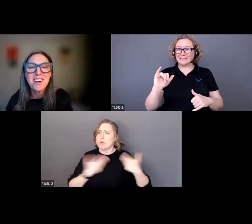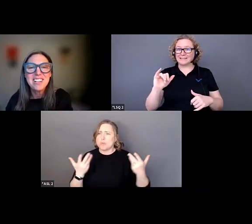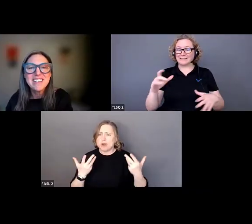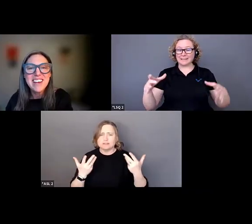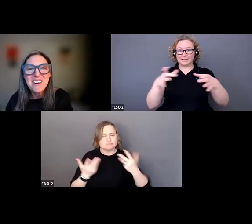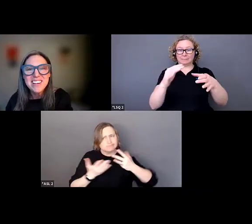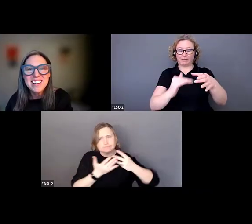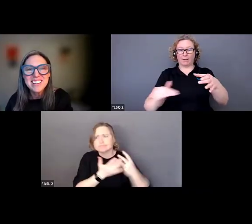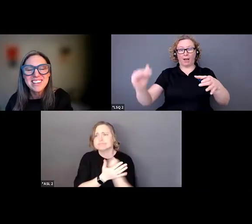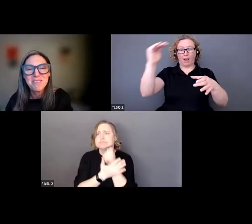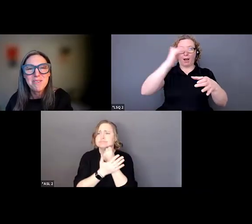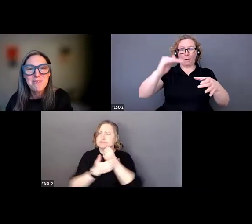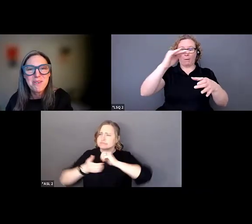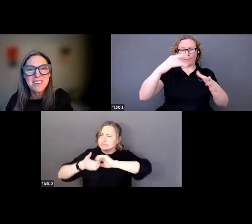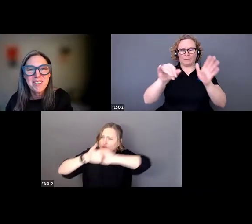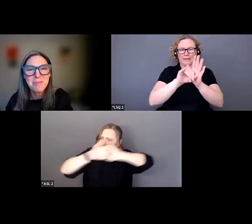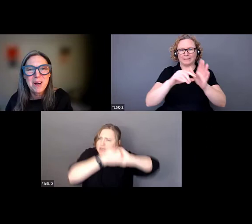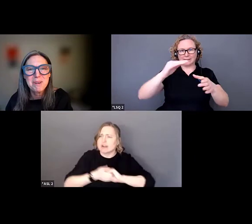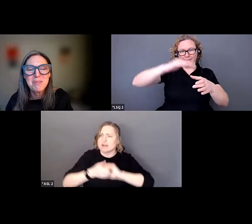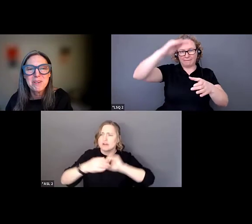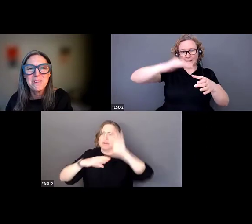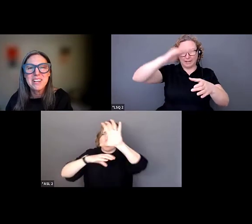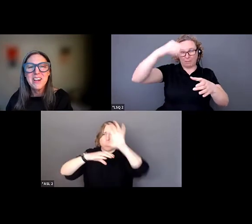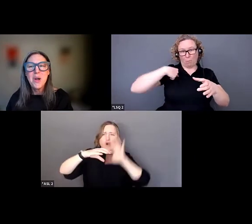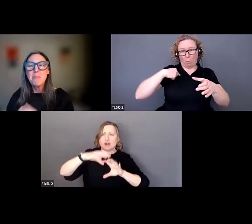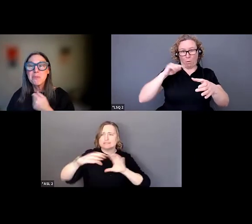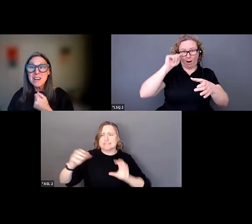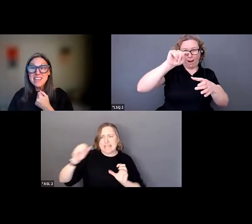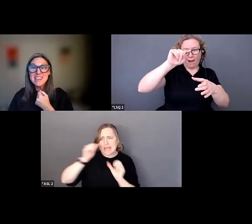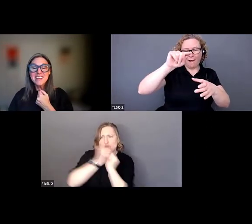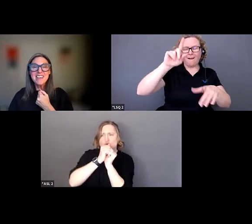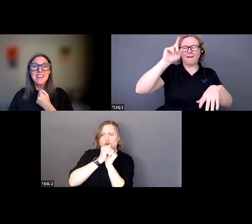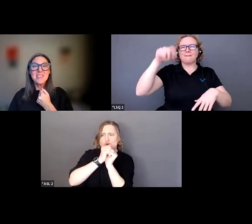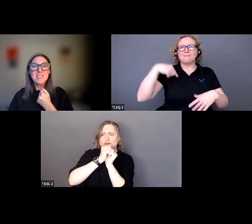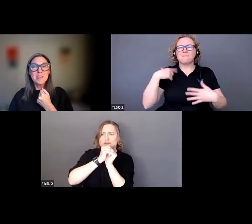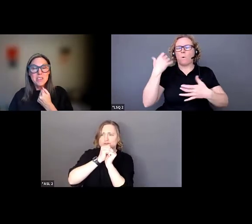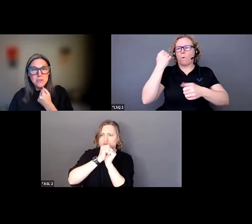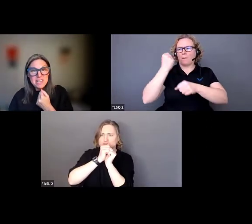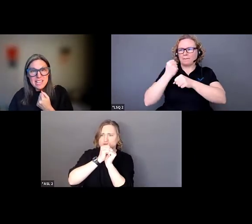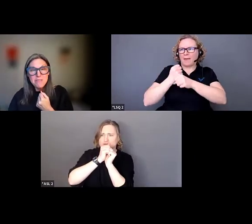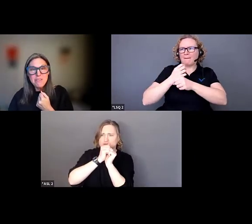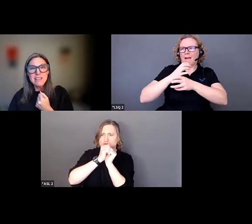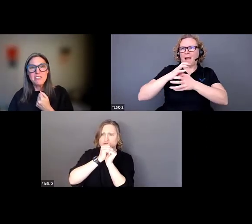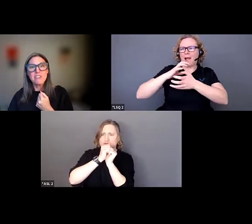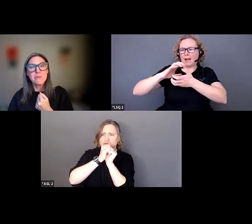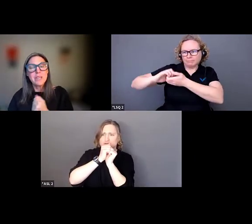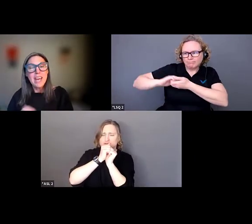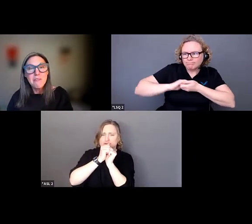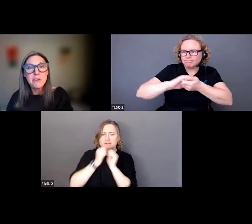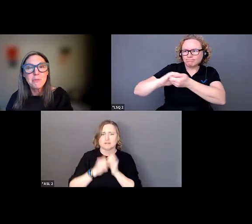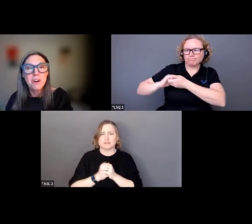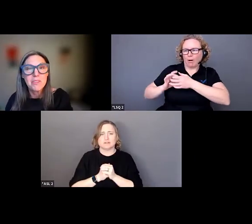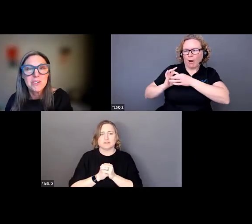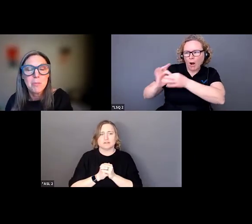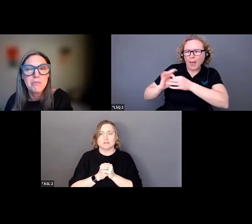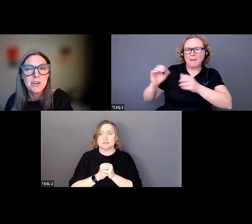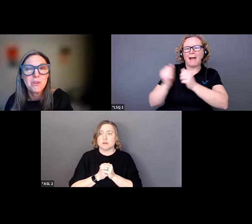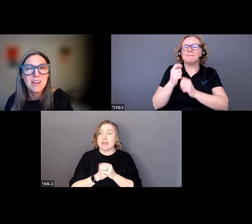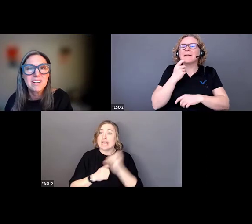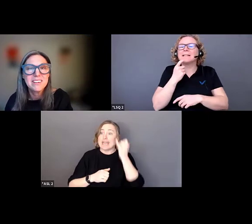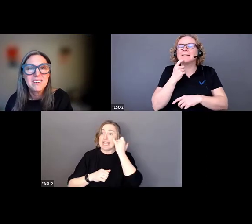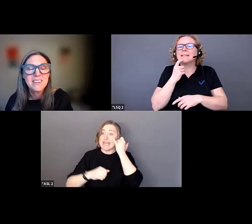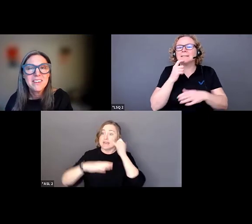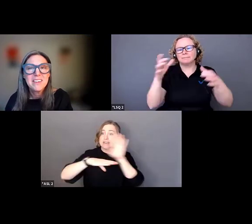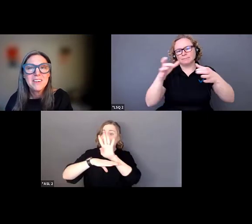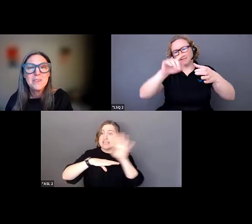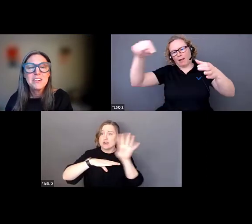in solidarity with folks on the bottom of the coin, bringing the unique advantages that we have when we're on the top of the